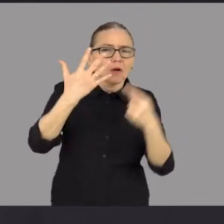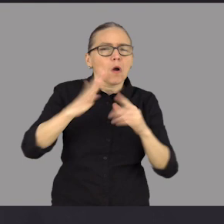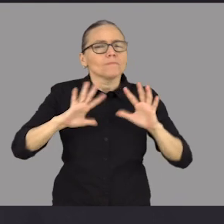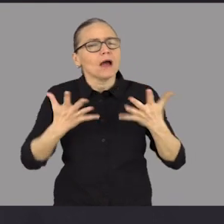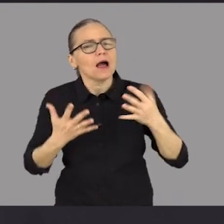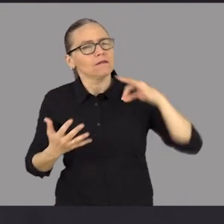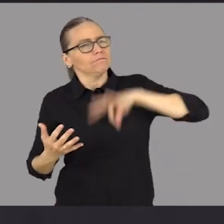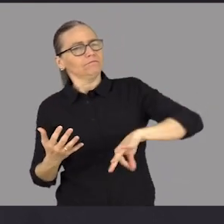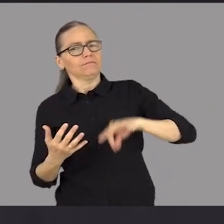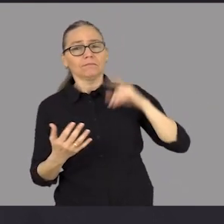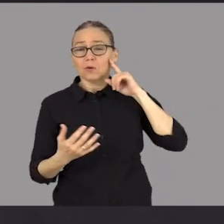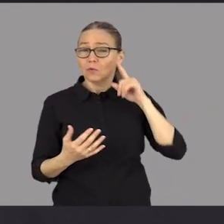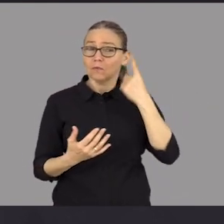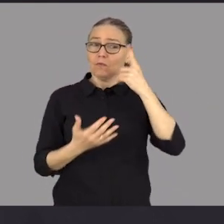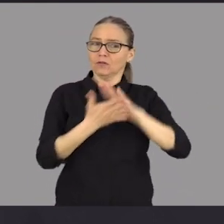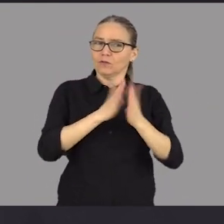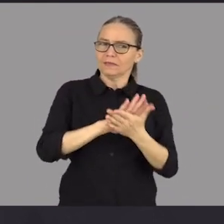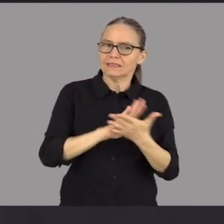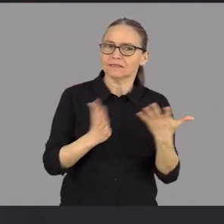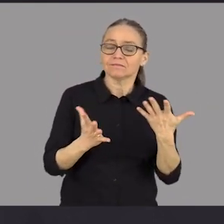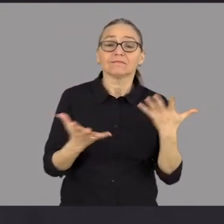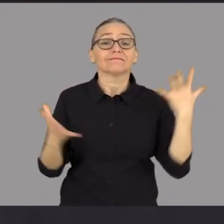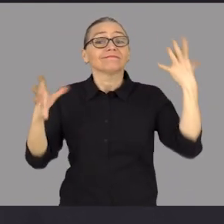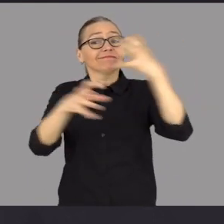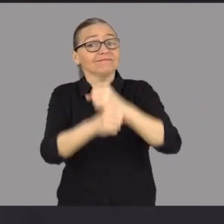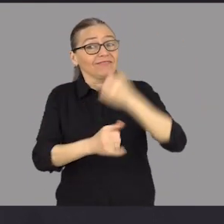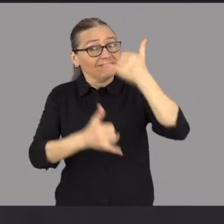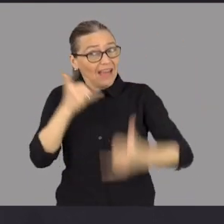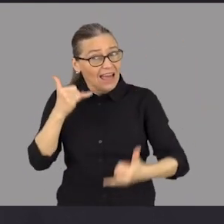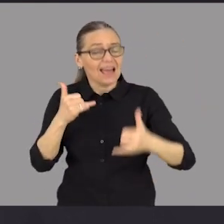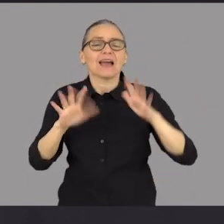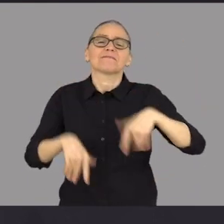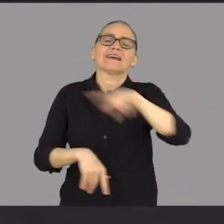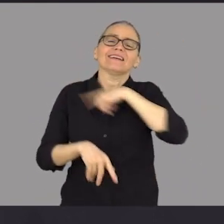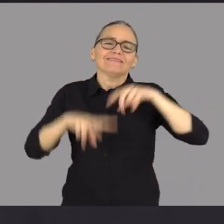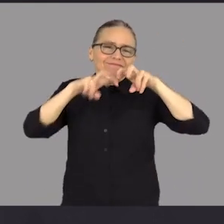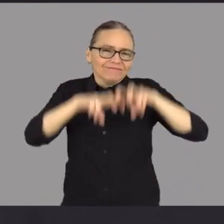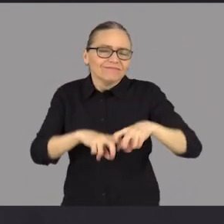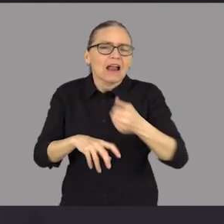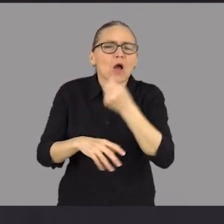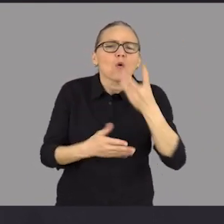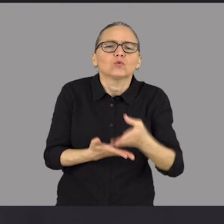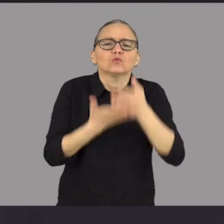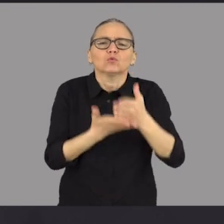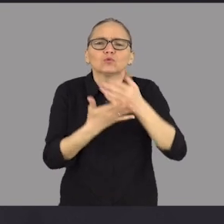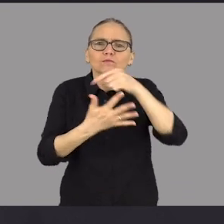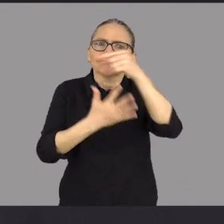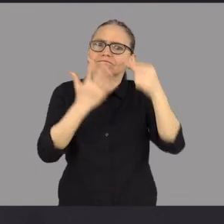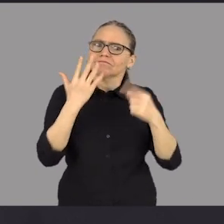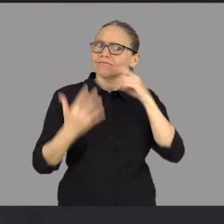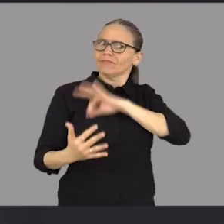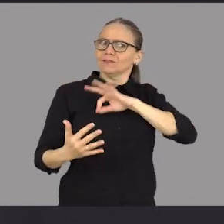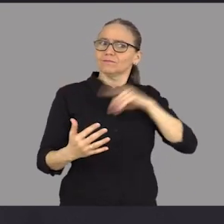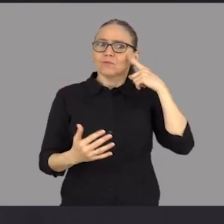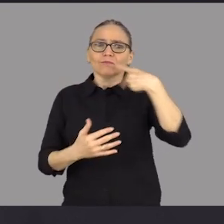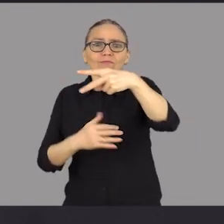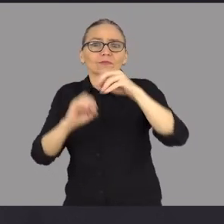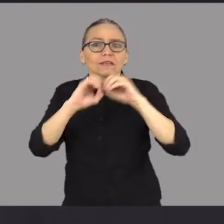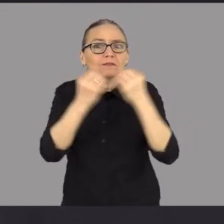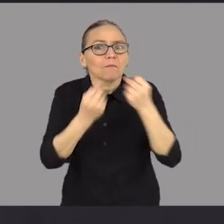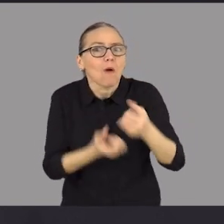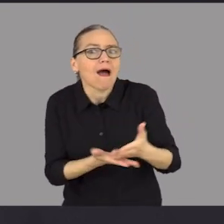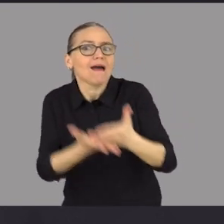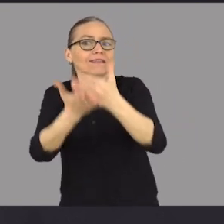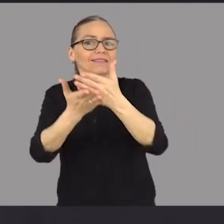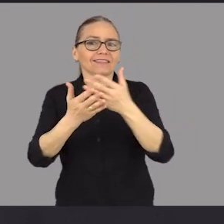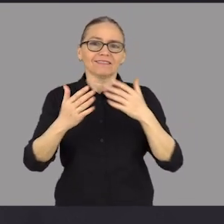these strategies and how they benefit a business. Last but not least, we will